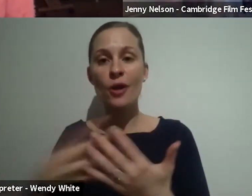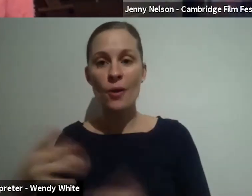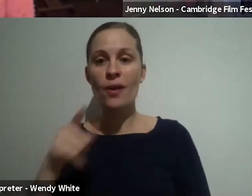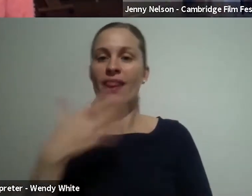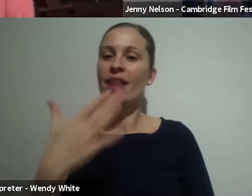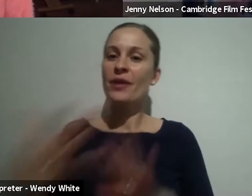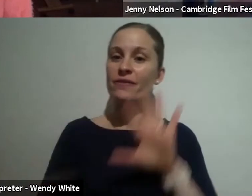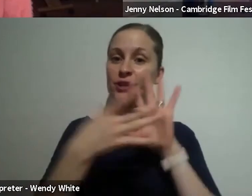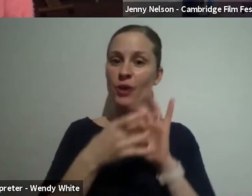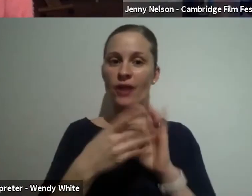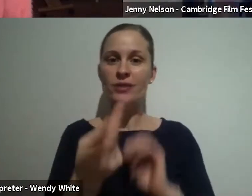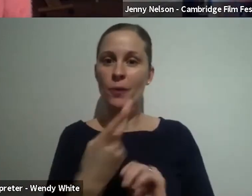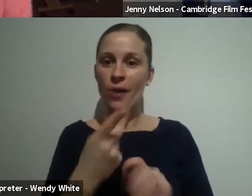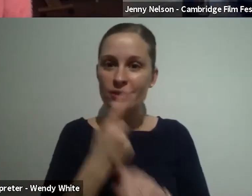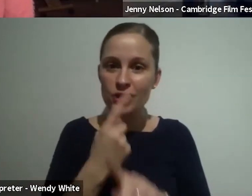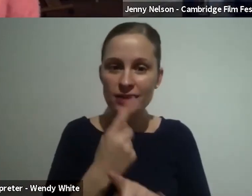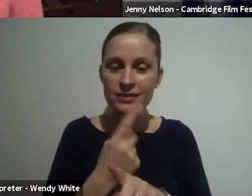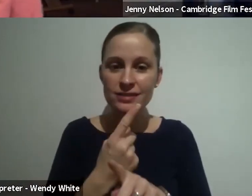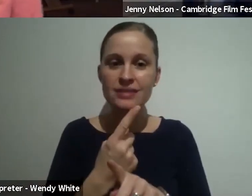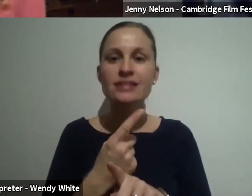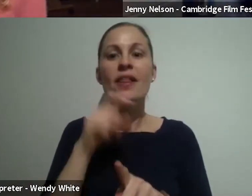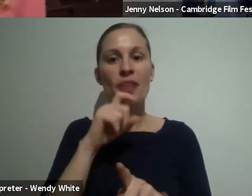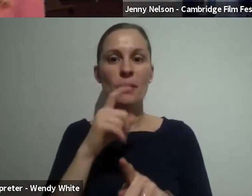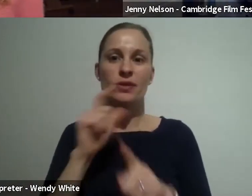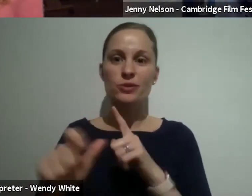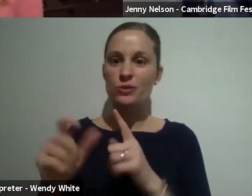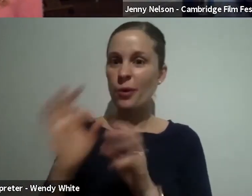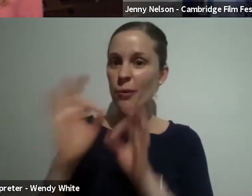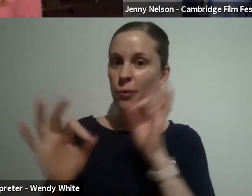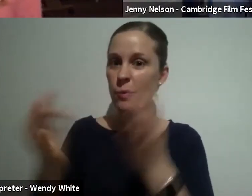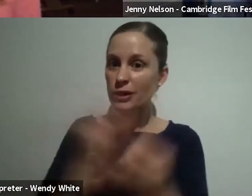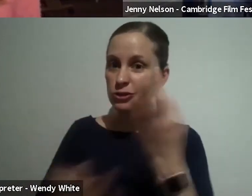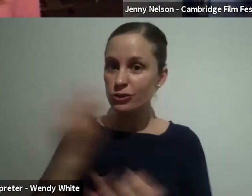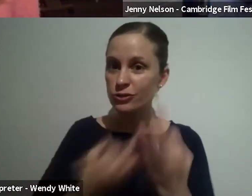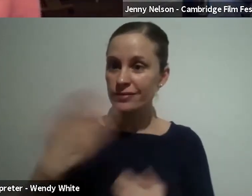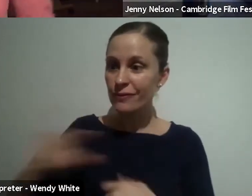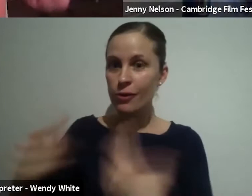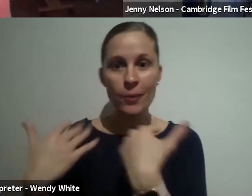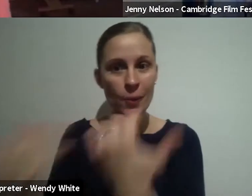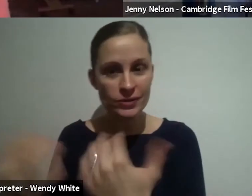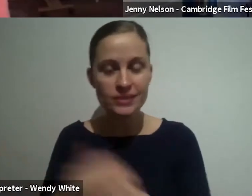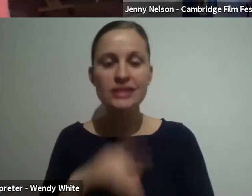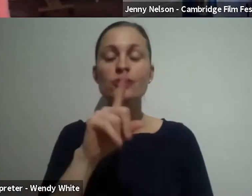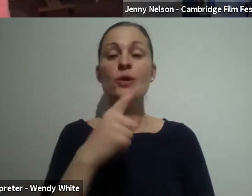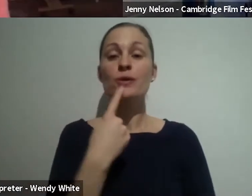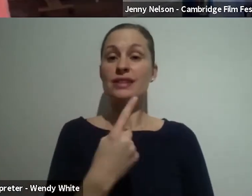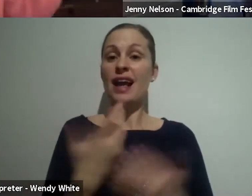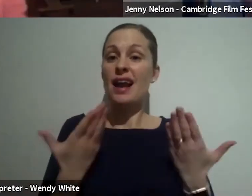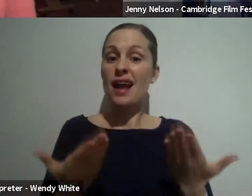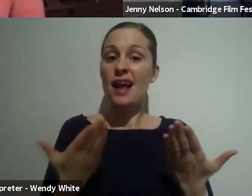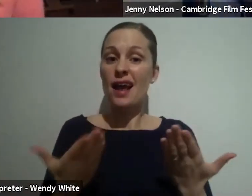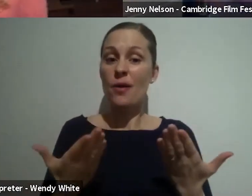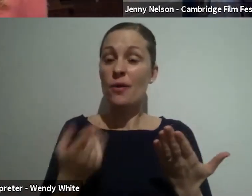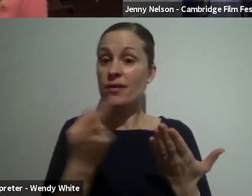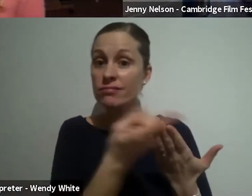we'll chat for a little bit and then we'll take some questions from the audience. So just to mention now,